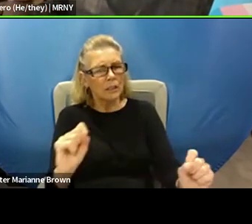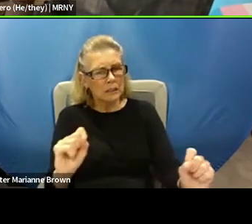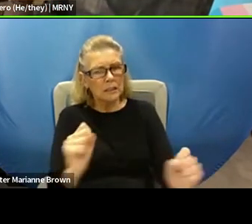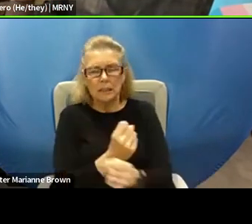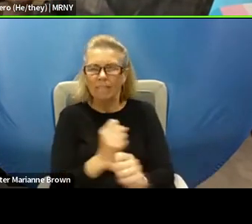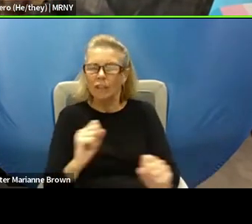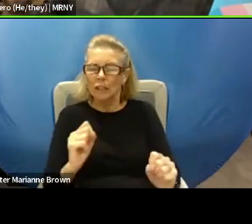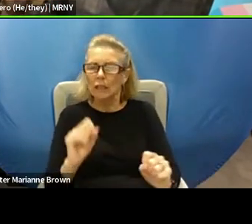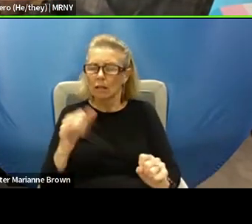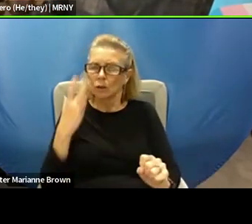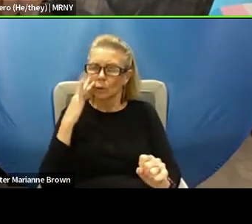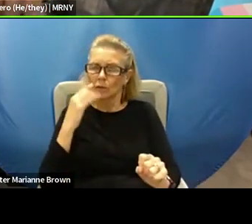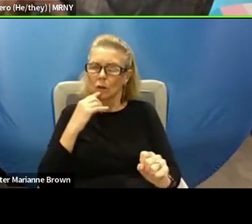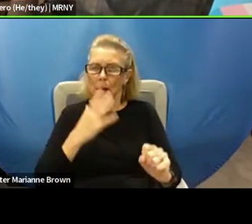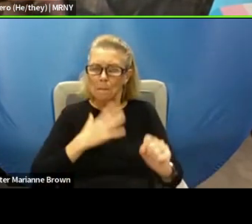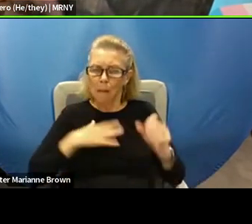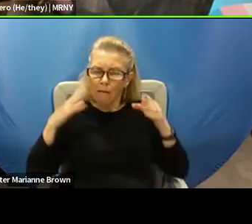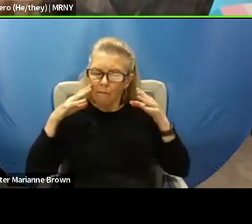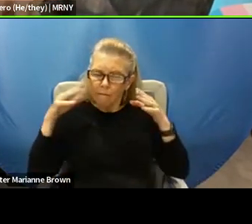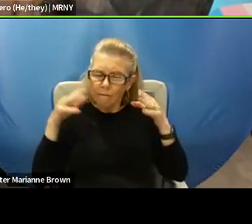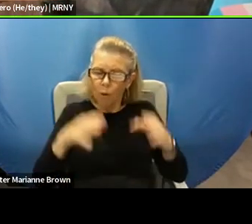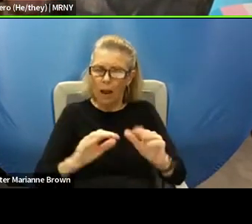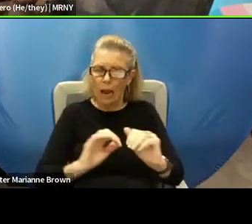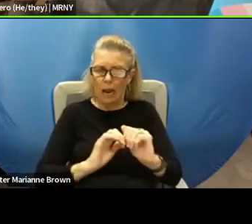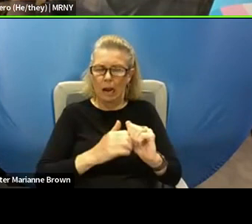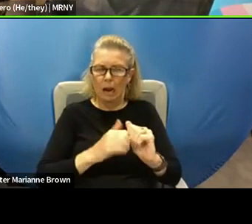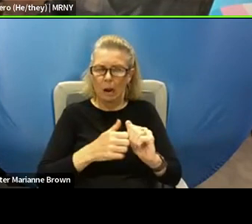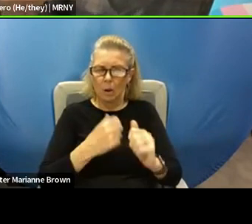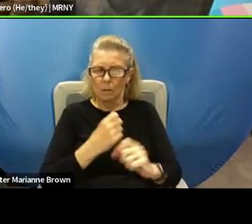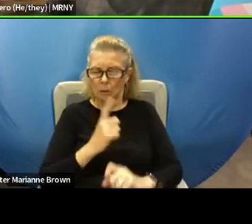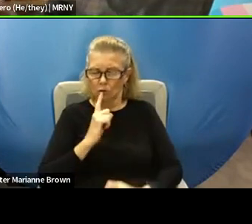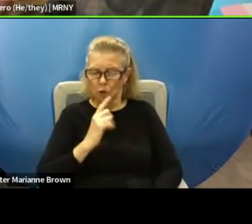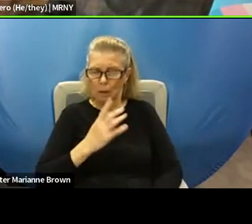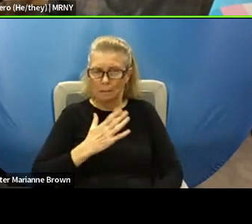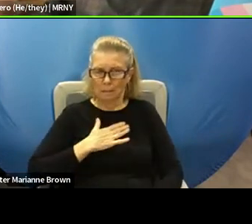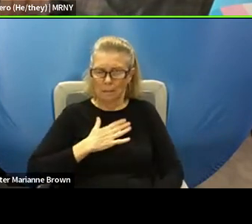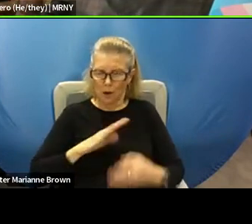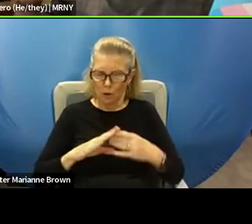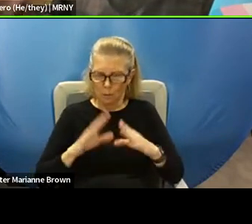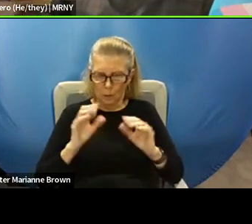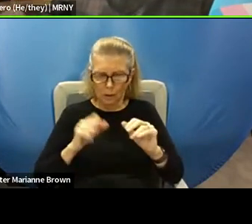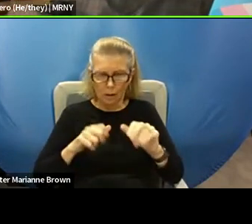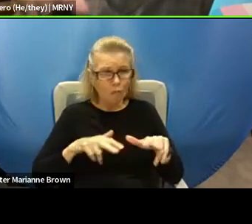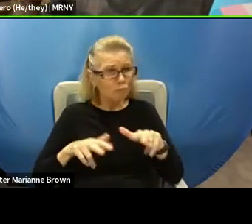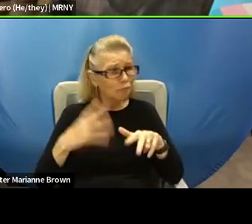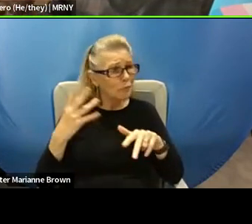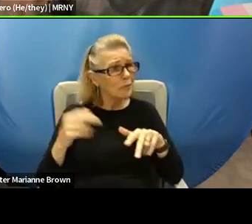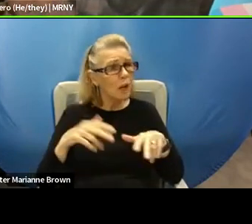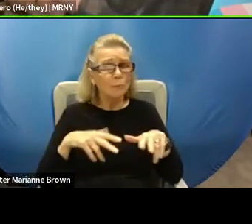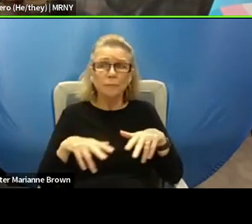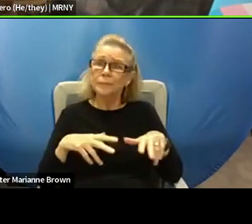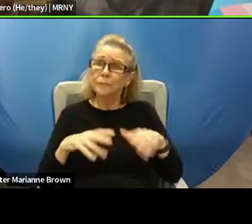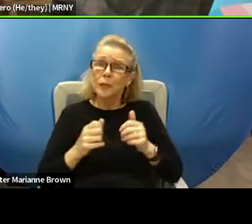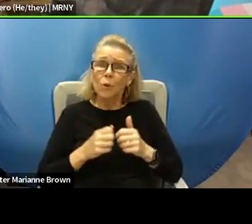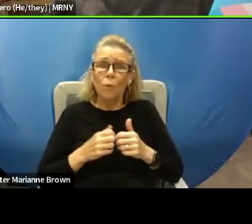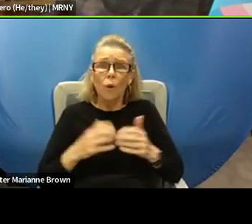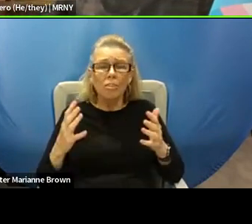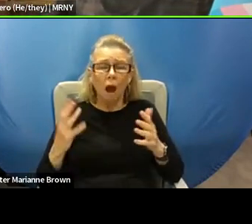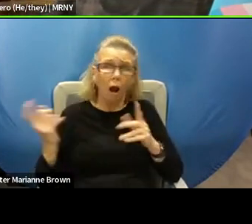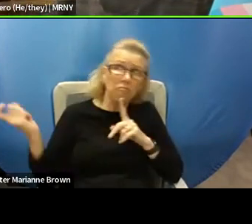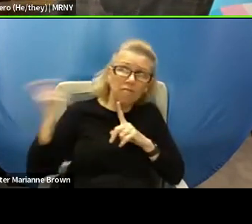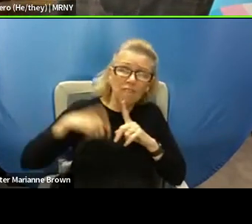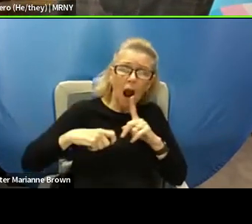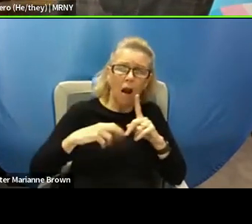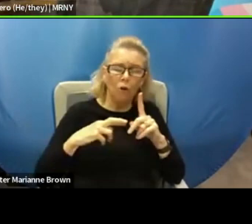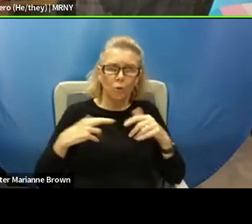my focus is like, how do we make sure like my community can walk outside without fear of violence or fear of like whether they're